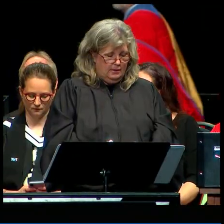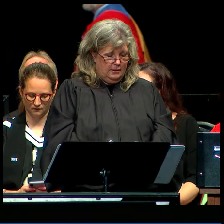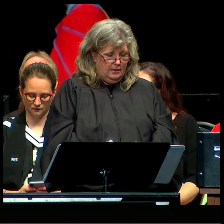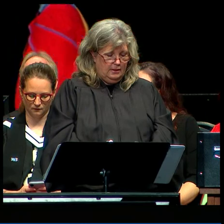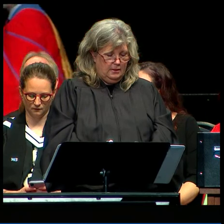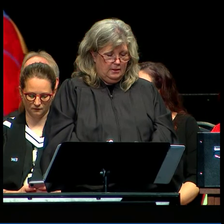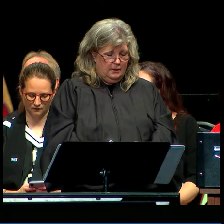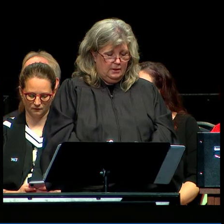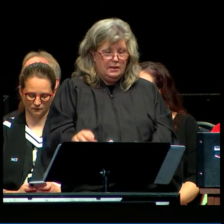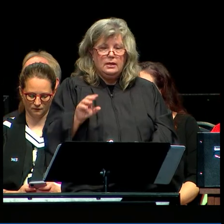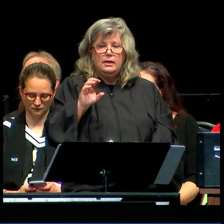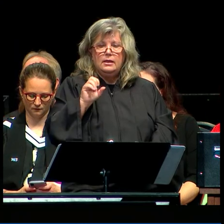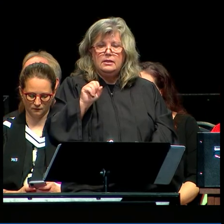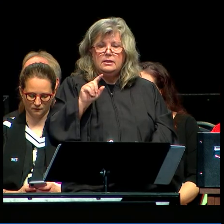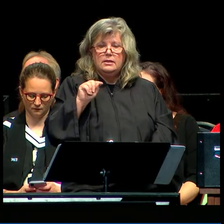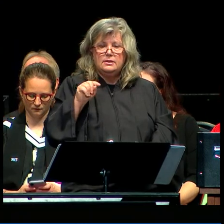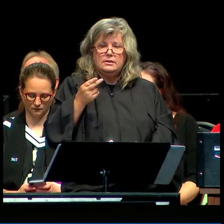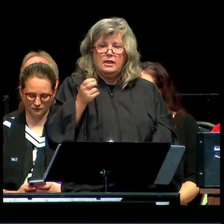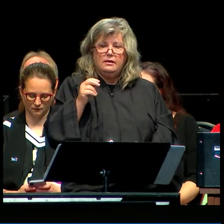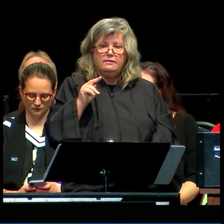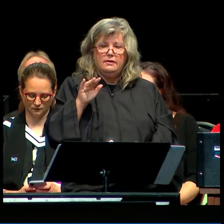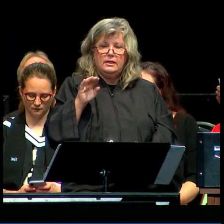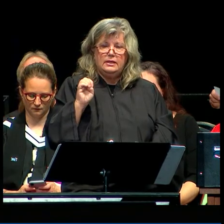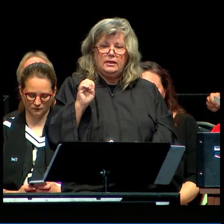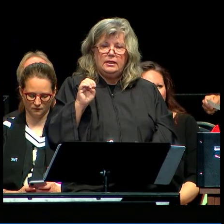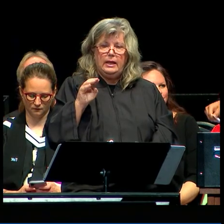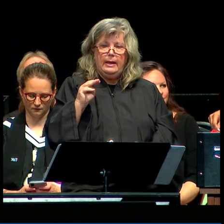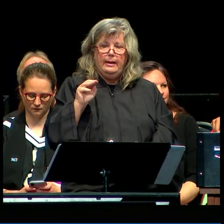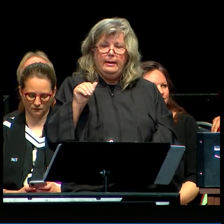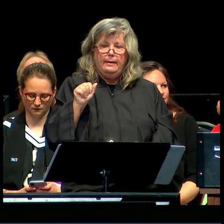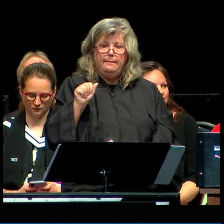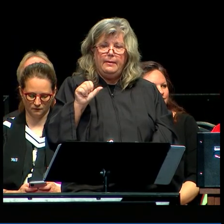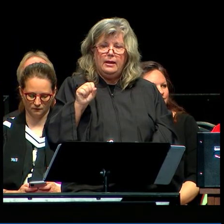Stephanie Mastroianni, with distinction.